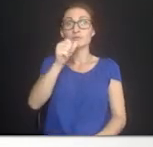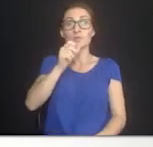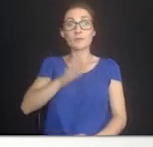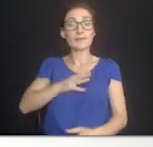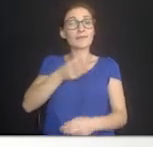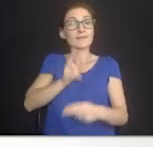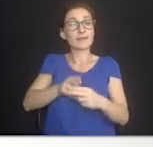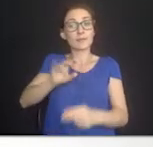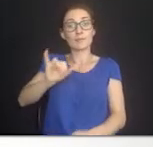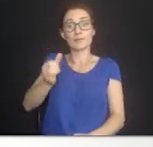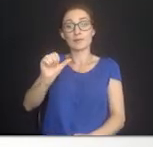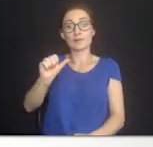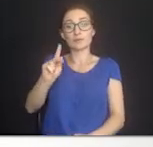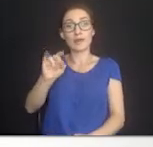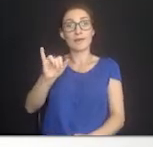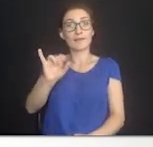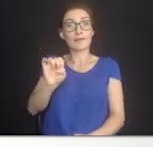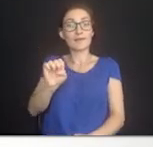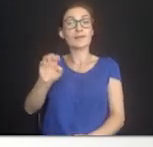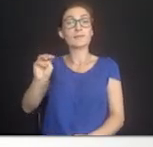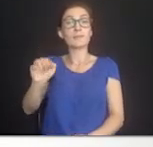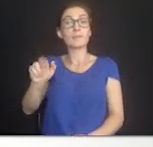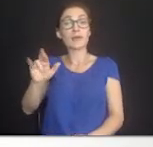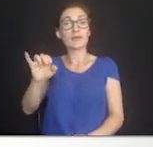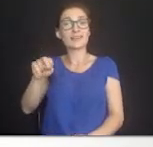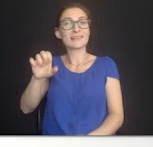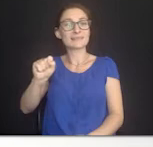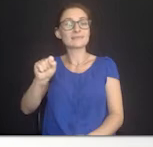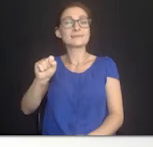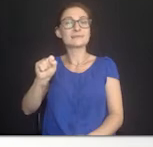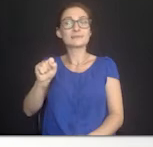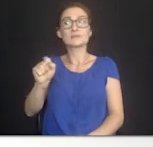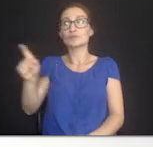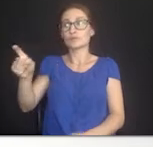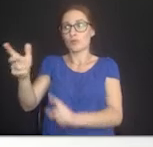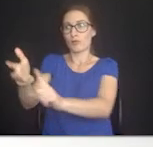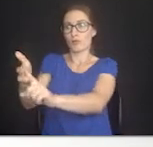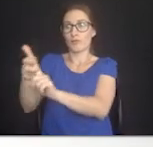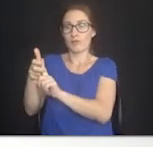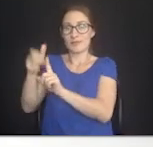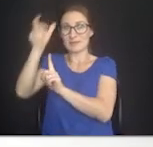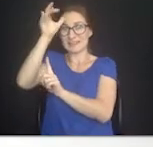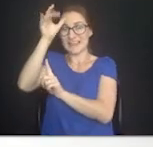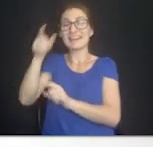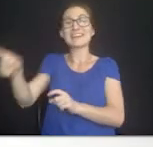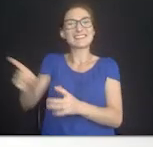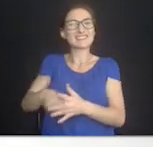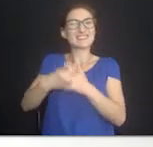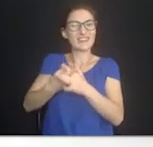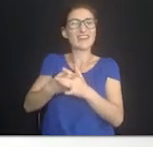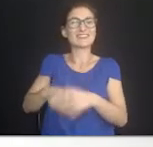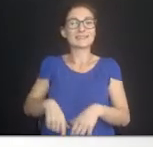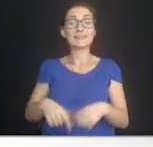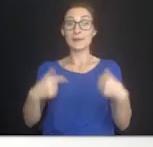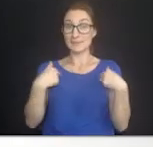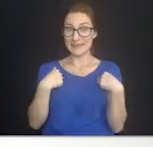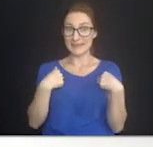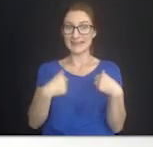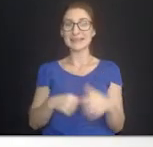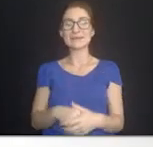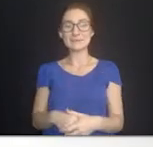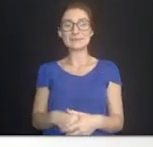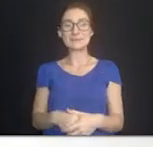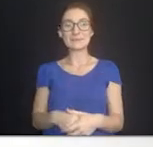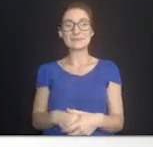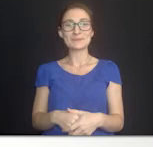Marins that kind of roped him into it. But ultimately, he's the one that started our firm. And there's myself. And there's